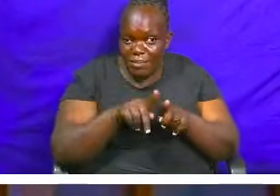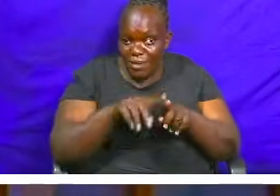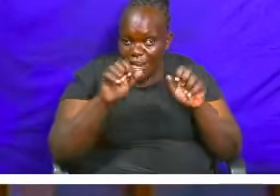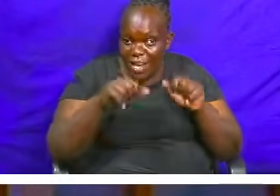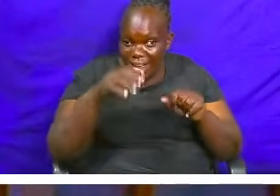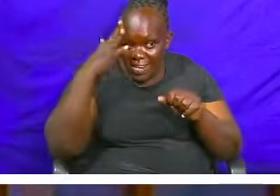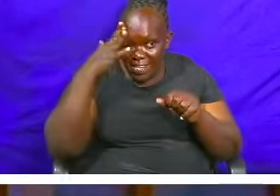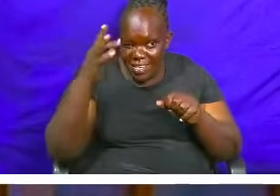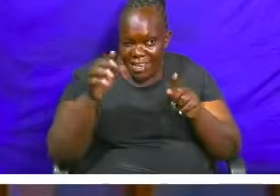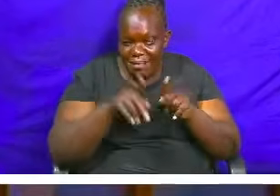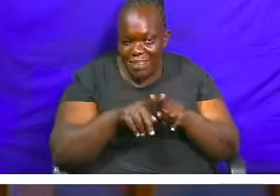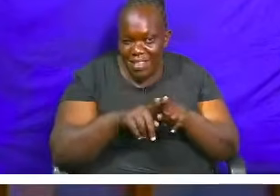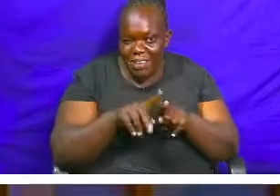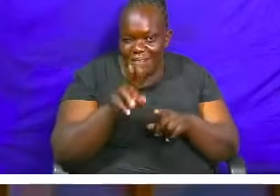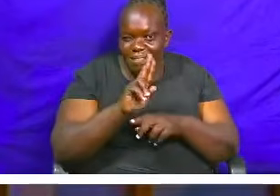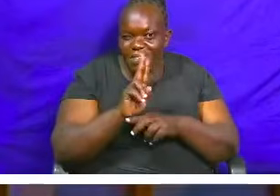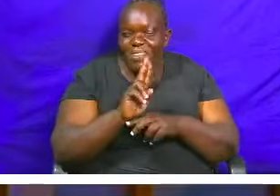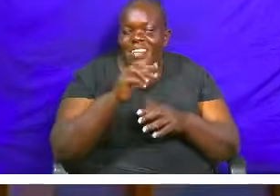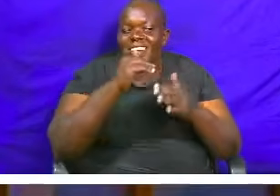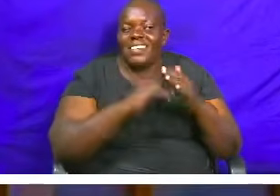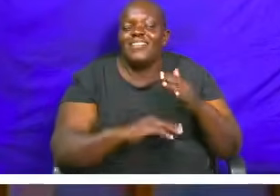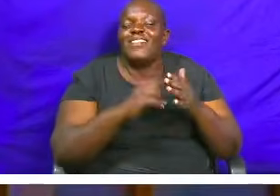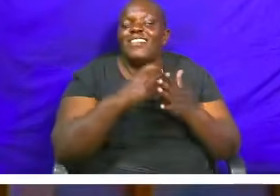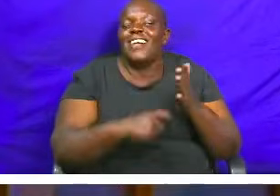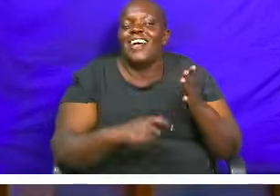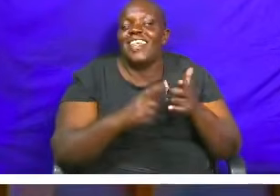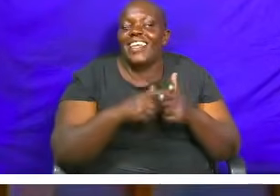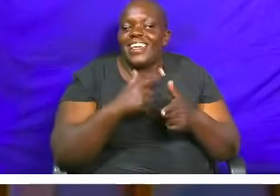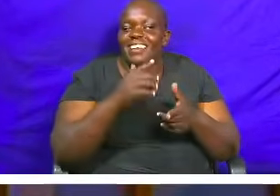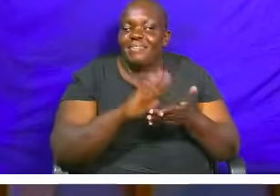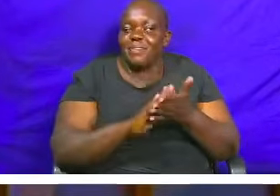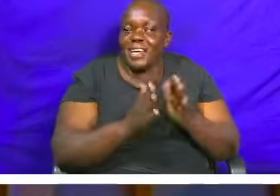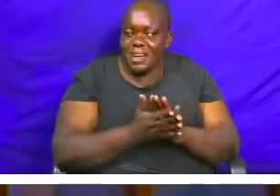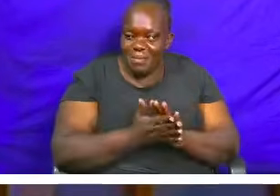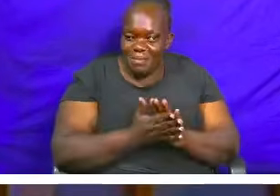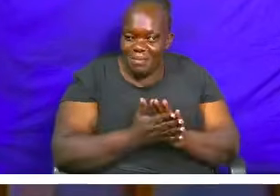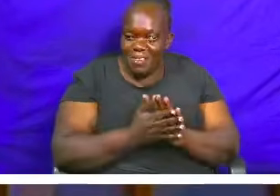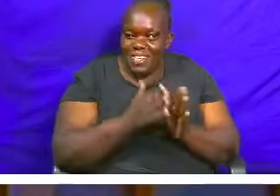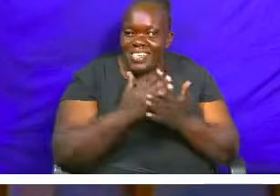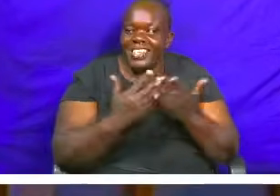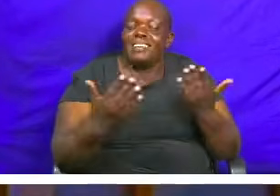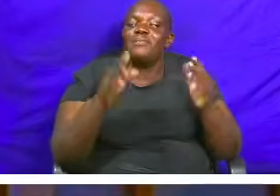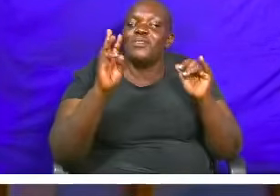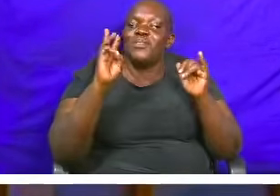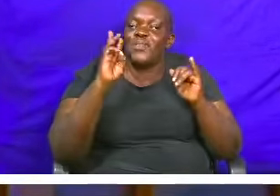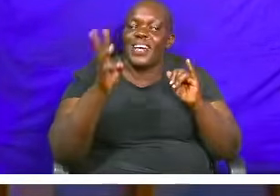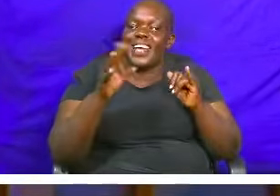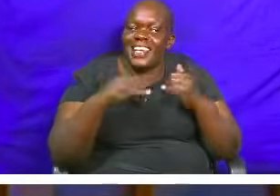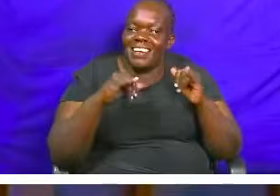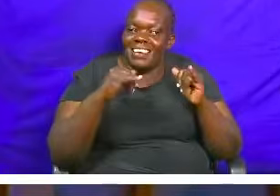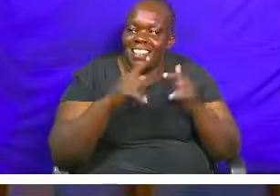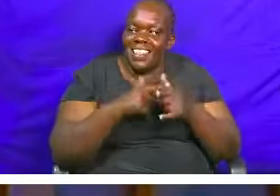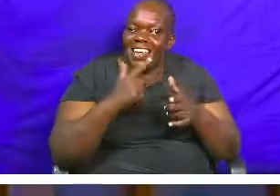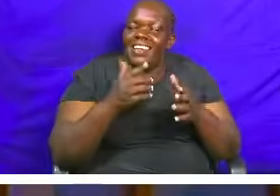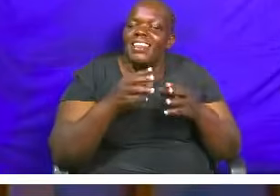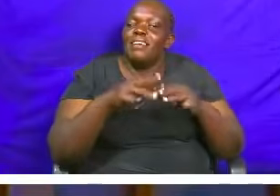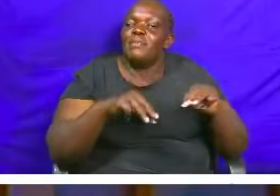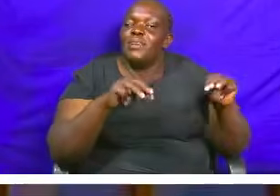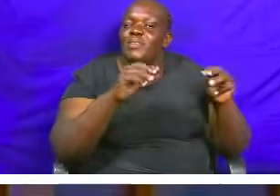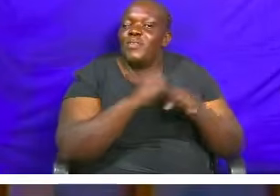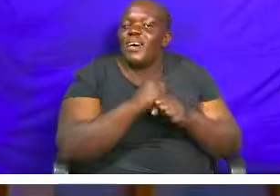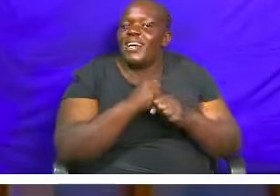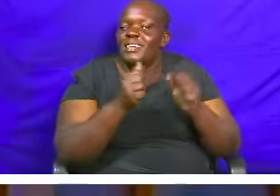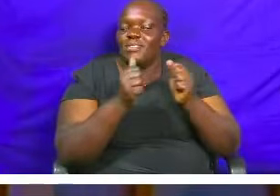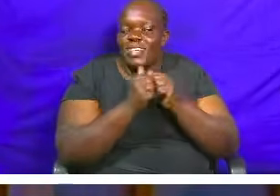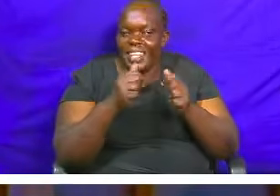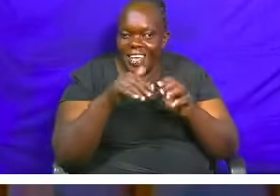did yesterday, to reduce taxes, then that becomes something we implement. But the formula works seamlessly and